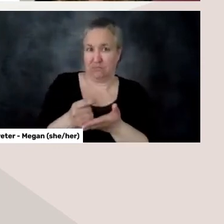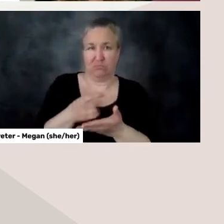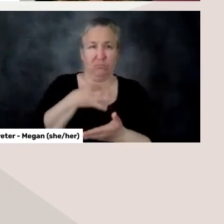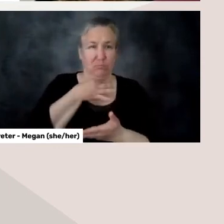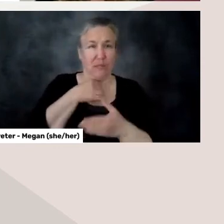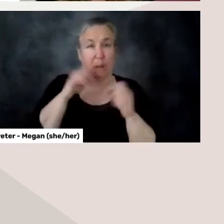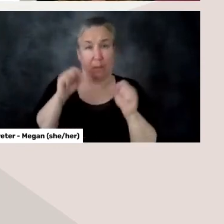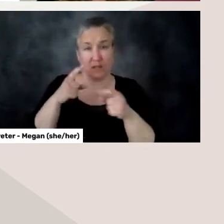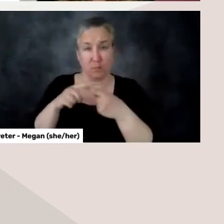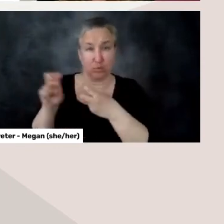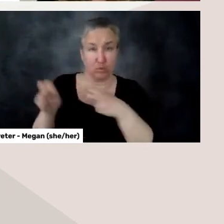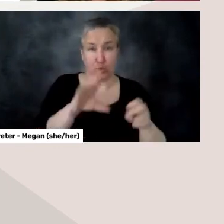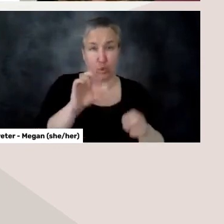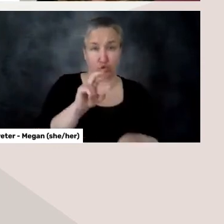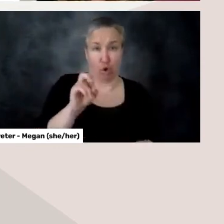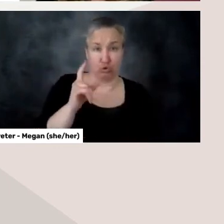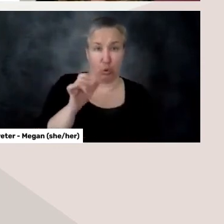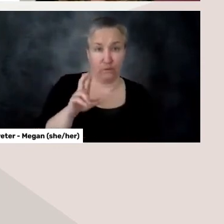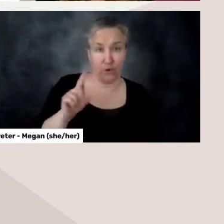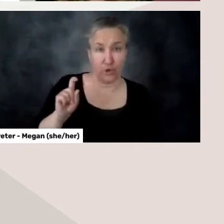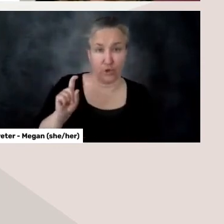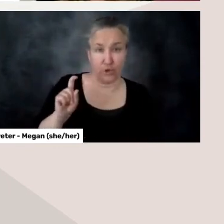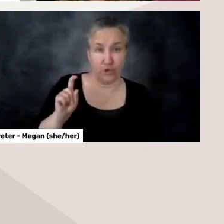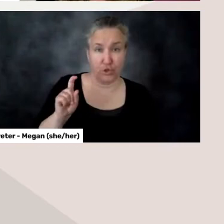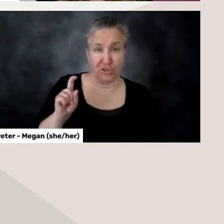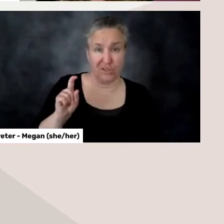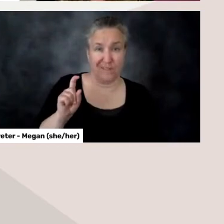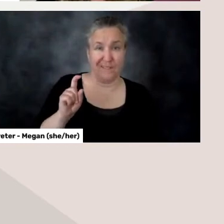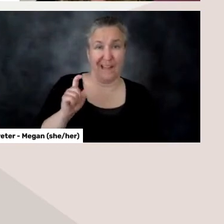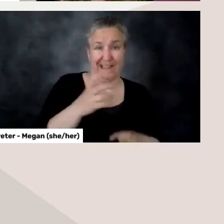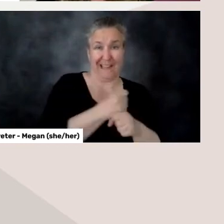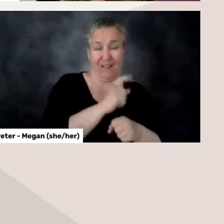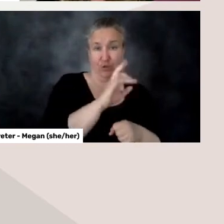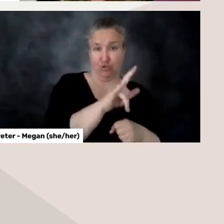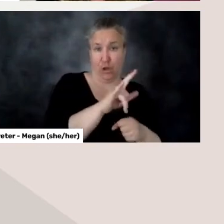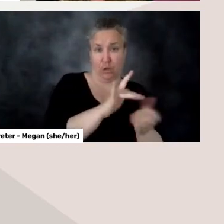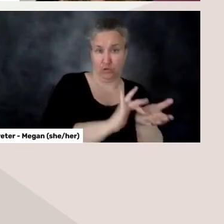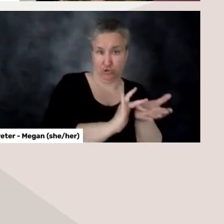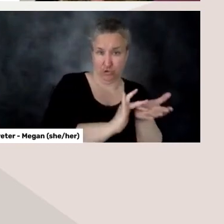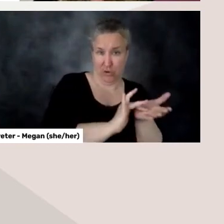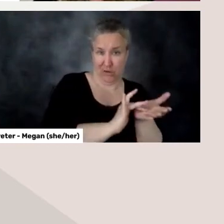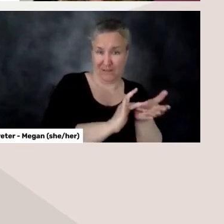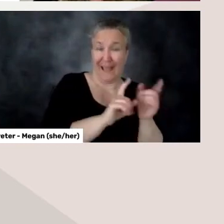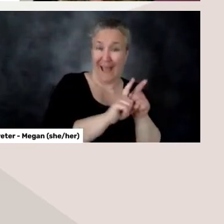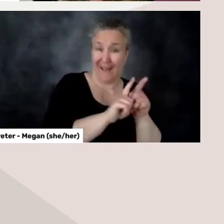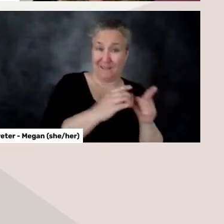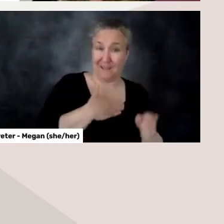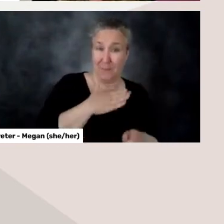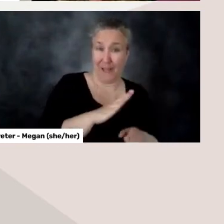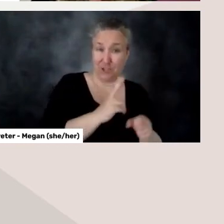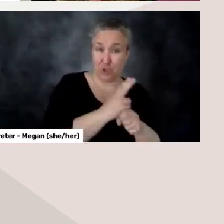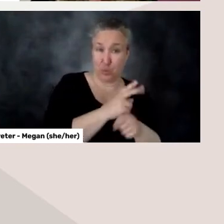cross over and get the trial drug as a compassionate use?